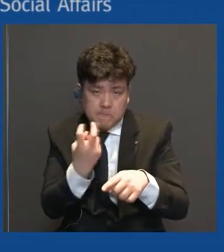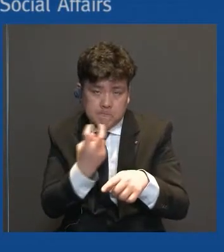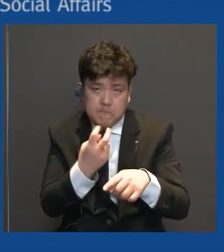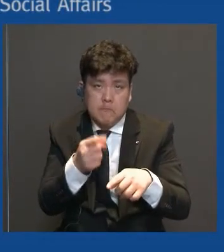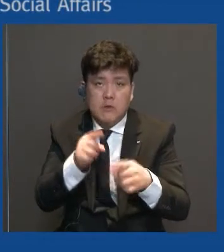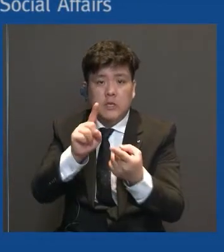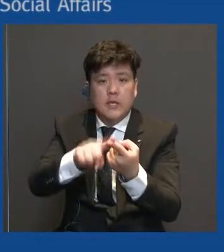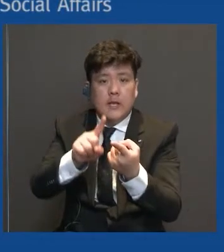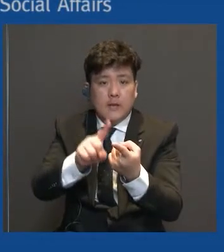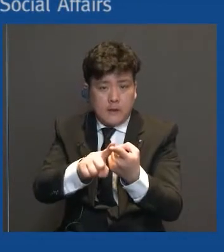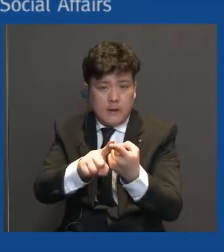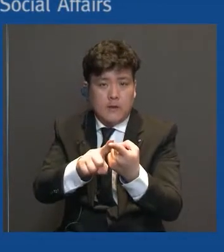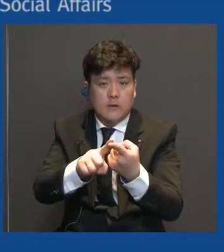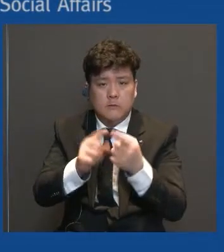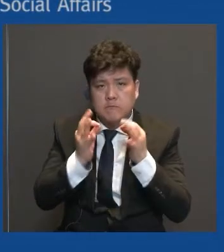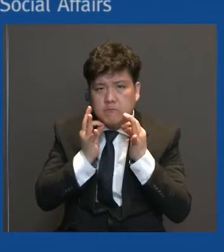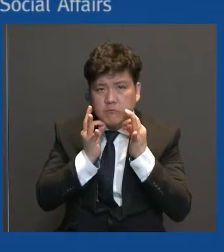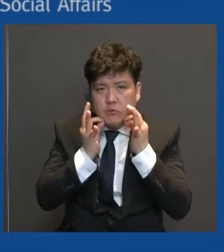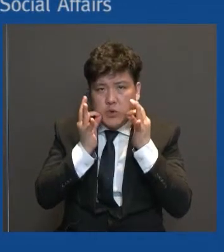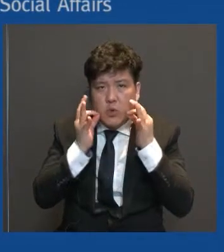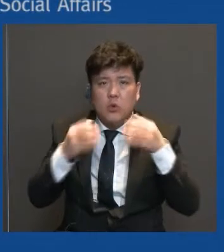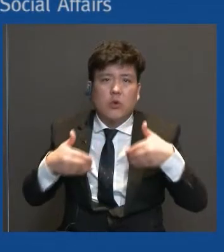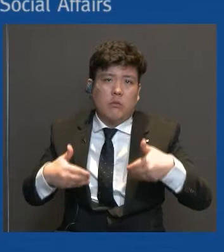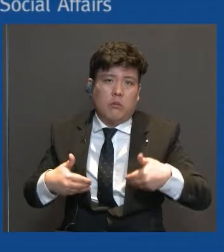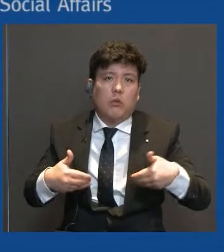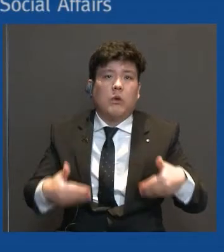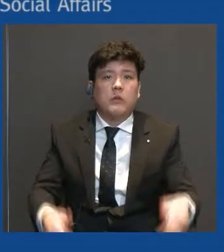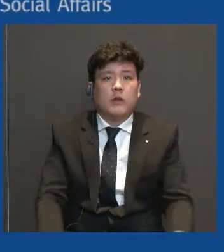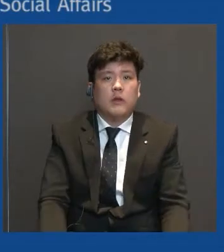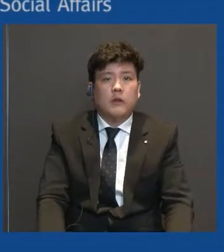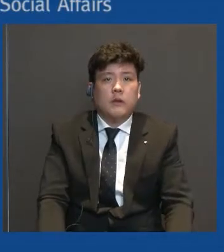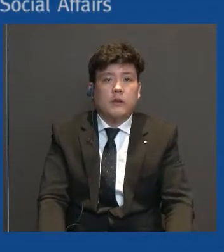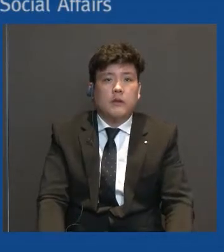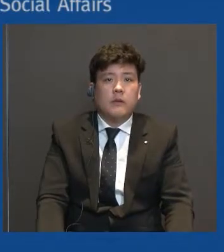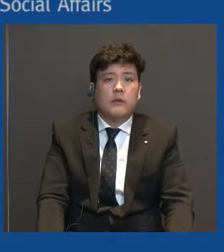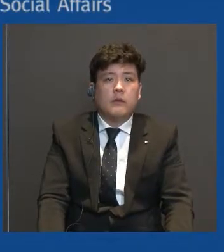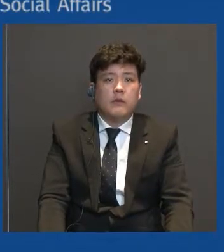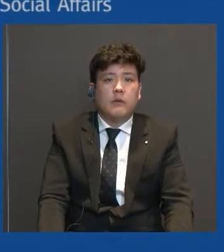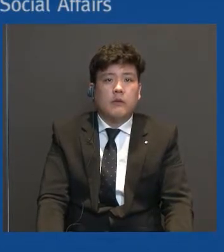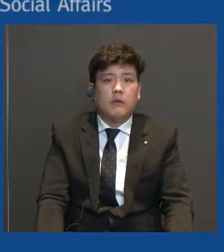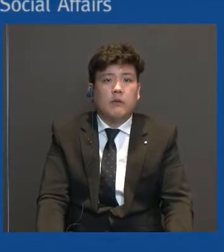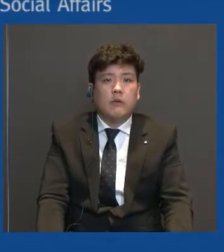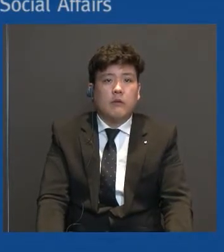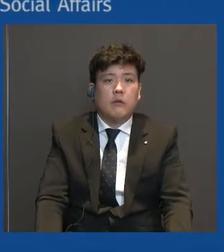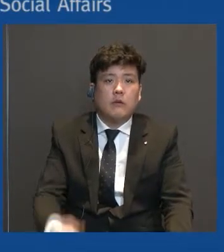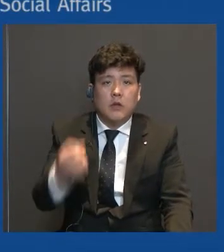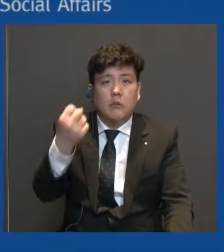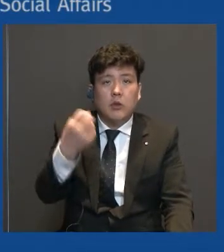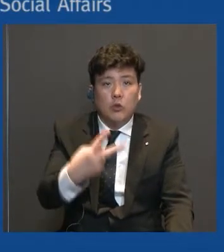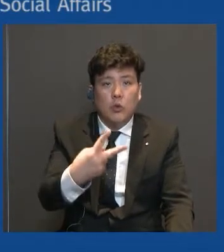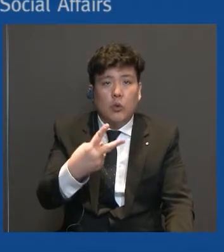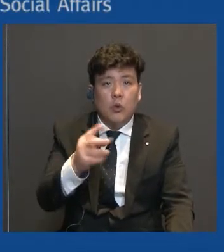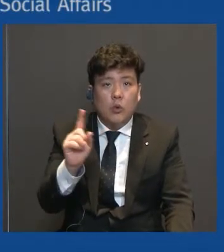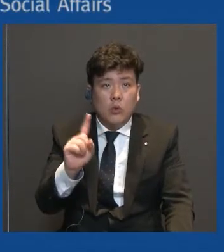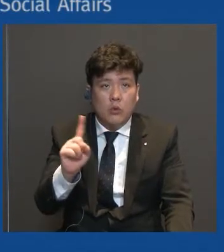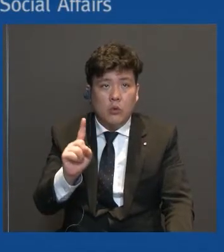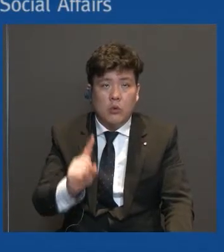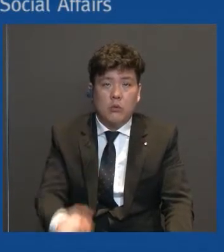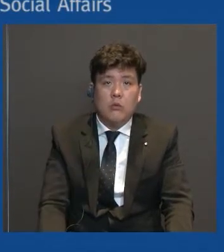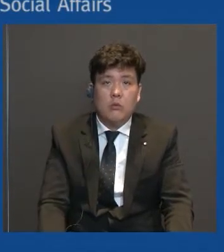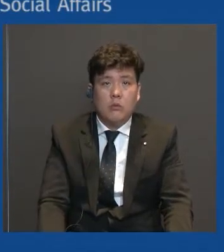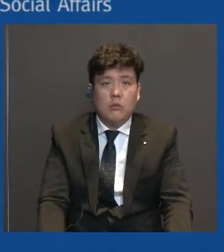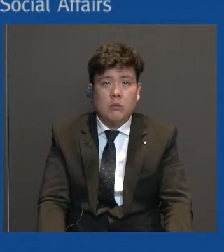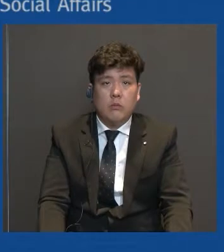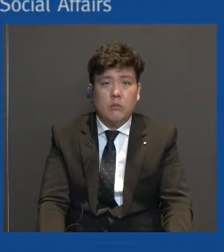Third, we need to pay attention to at-risk older persons, such as those living alone or in